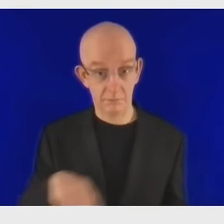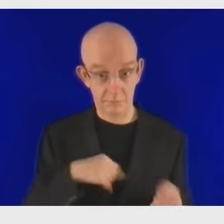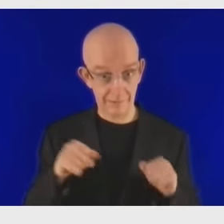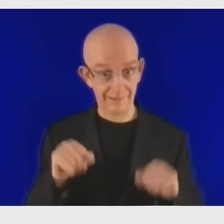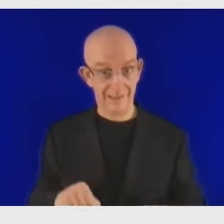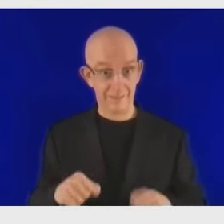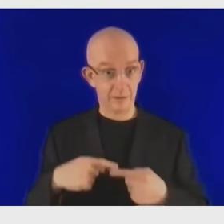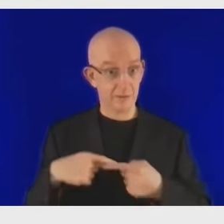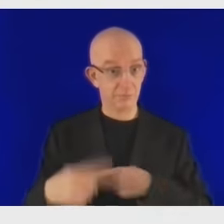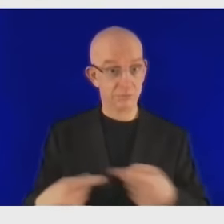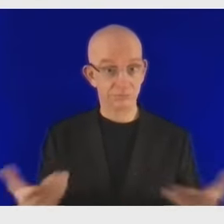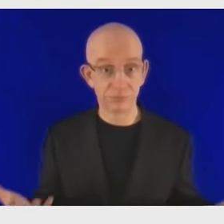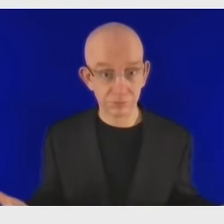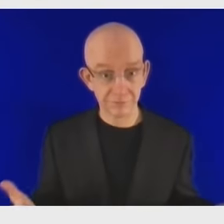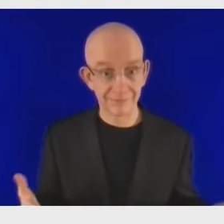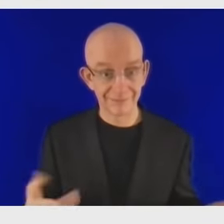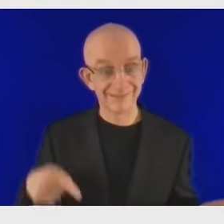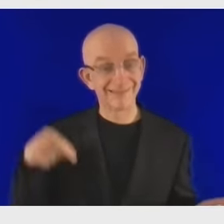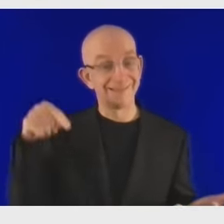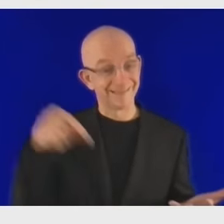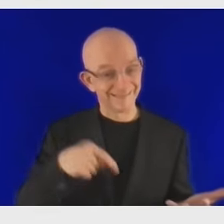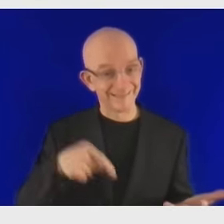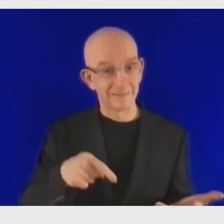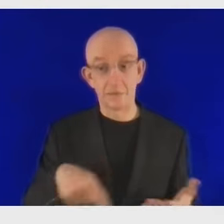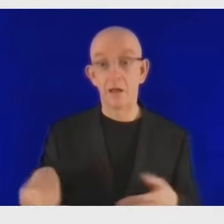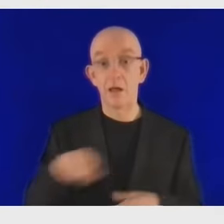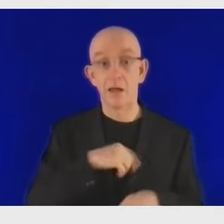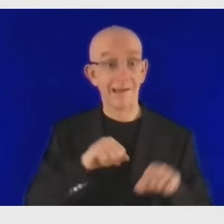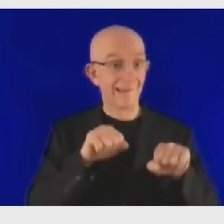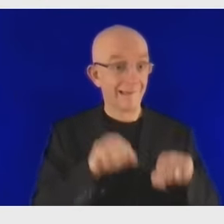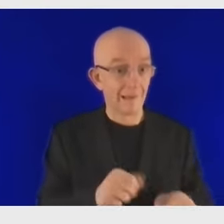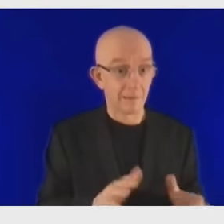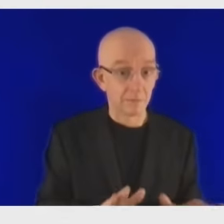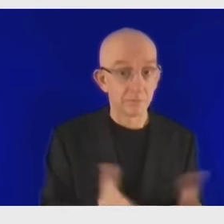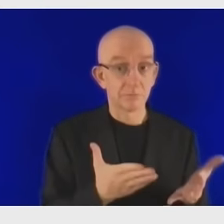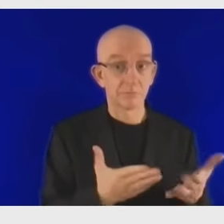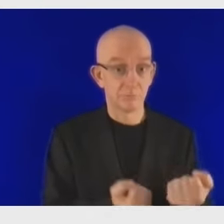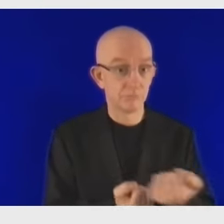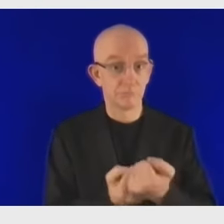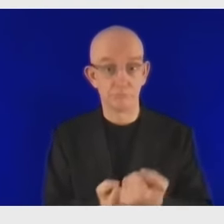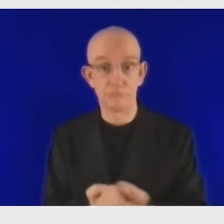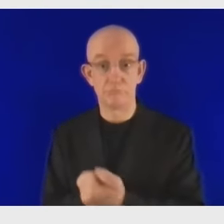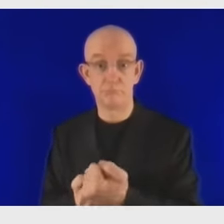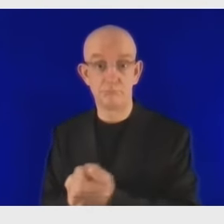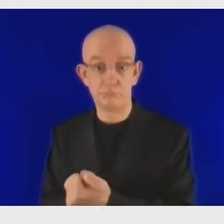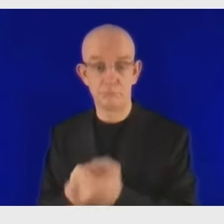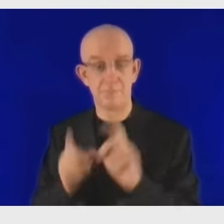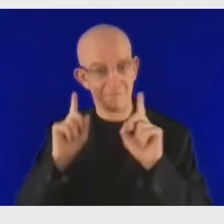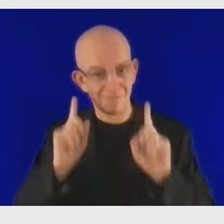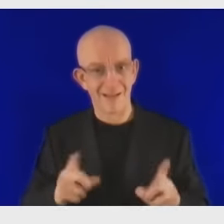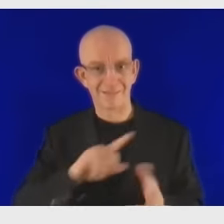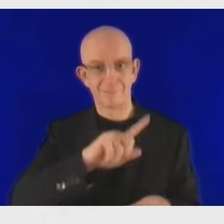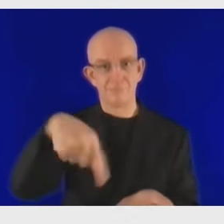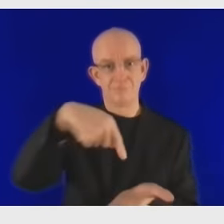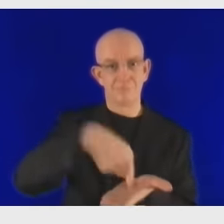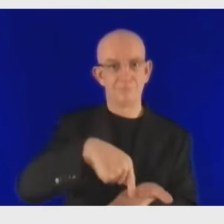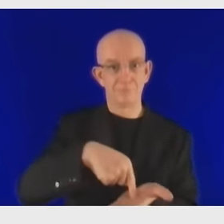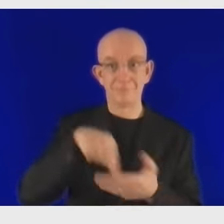the influential public teacher of a community, a leader training the youth to carry on the work